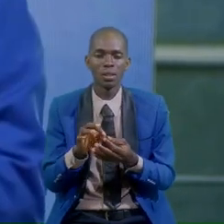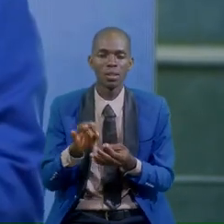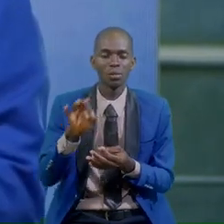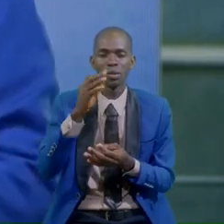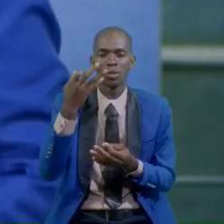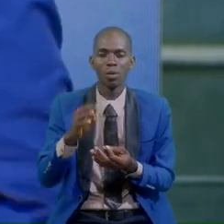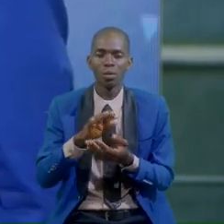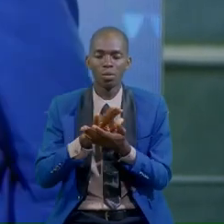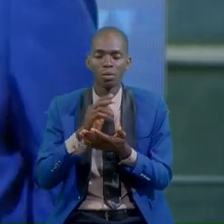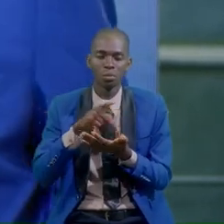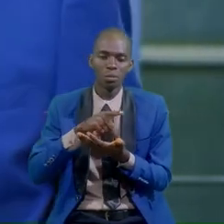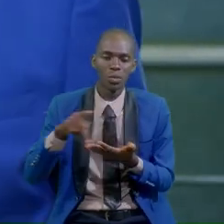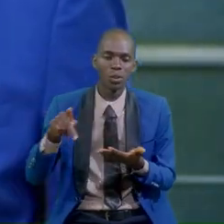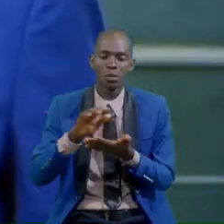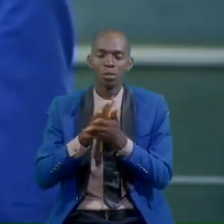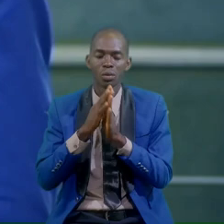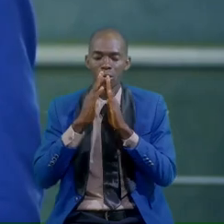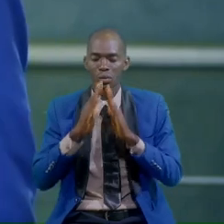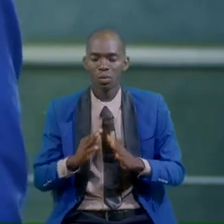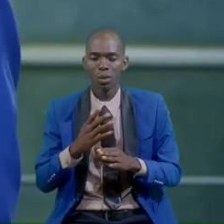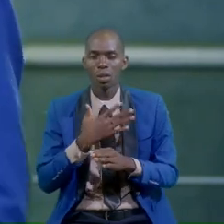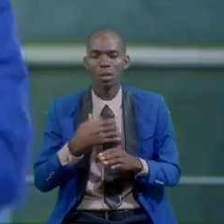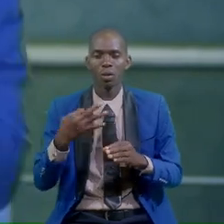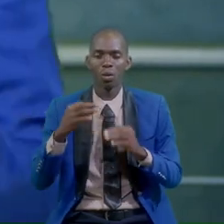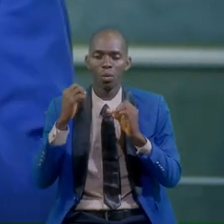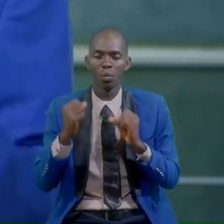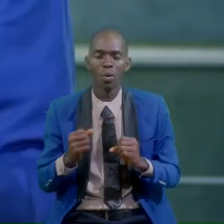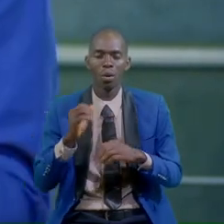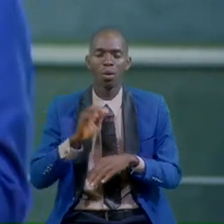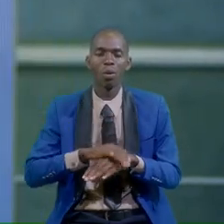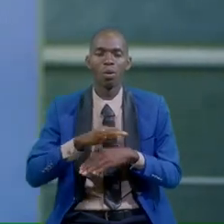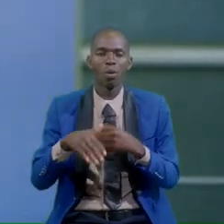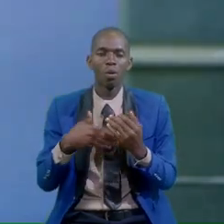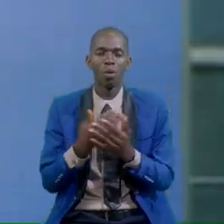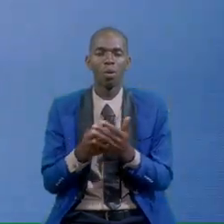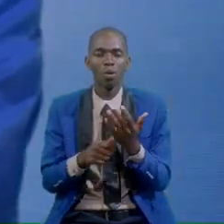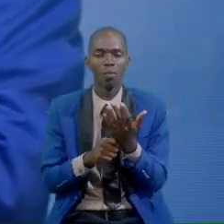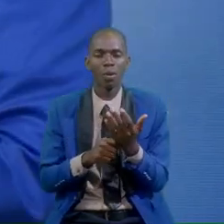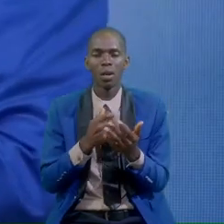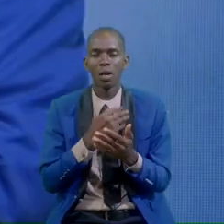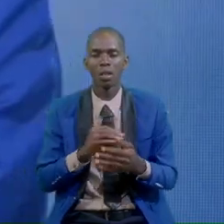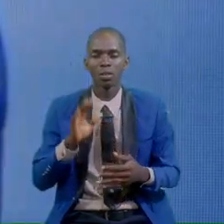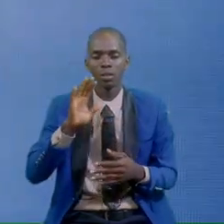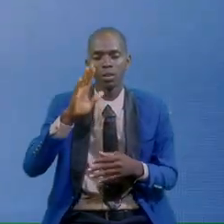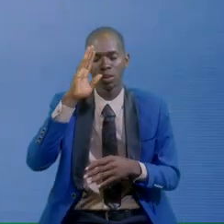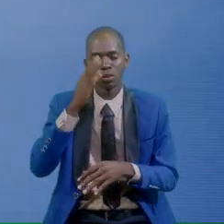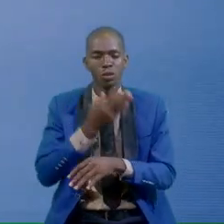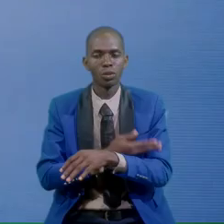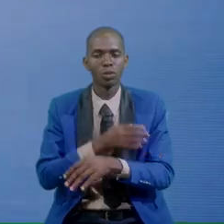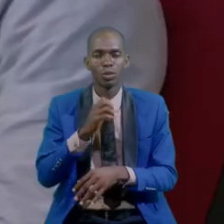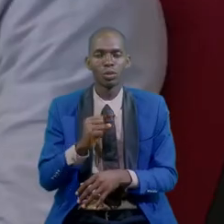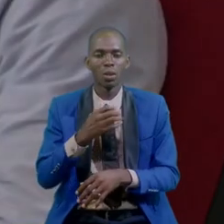the spirit of power upon all flesh. And your sons and your daughters